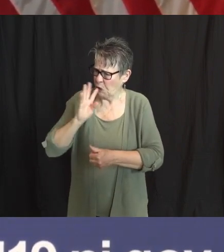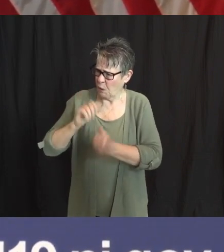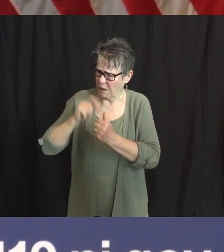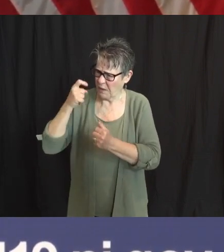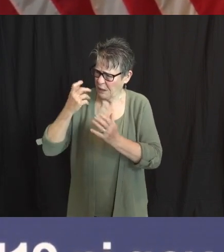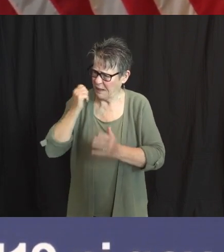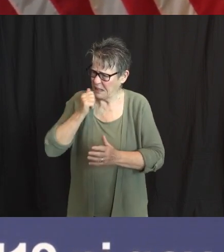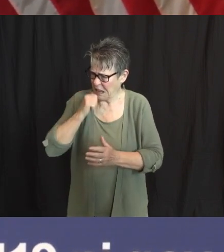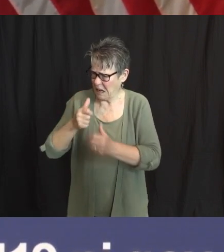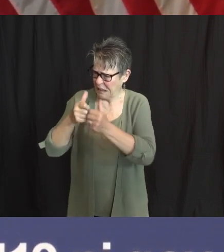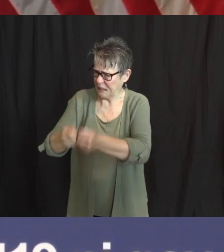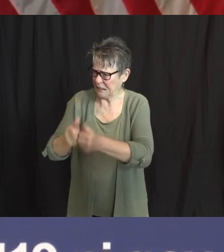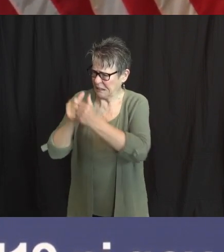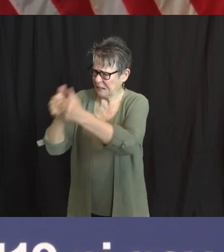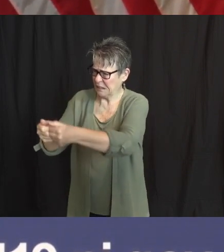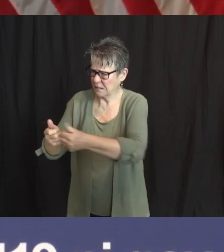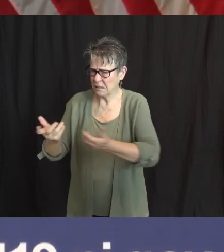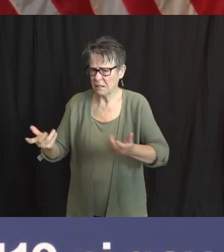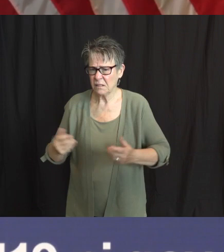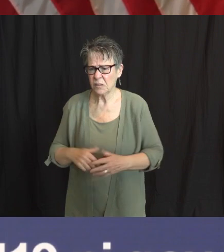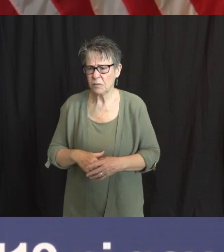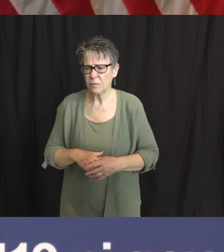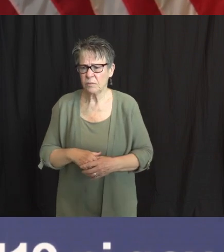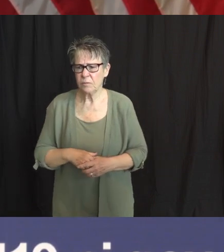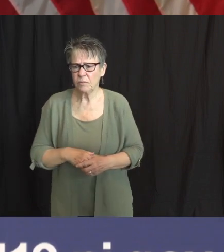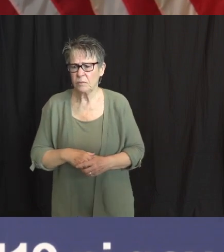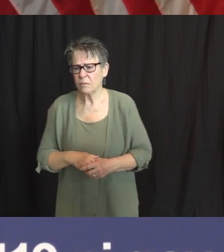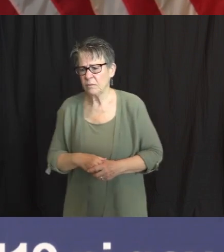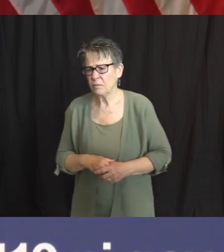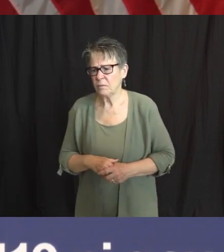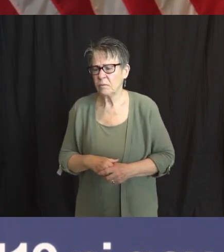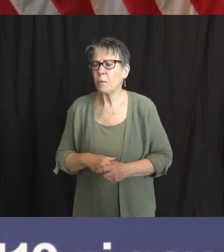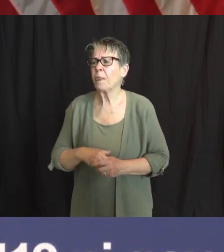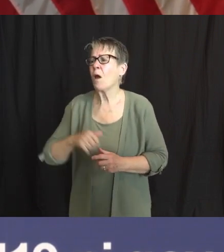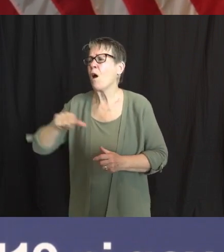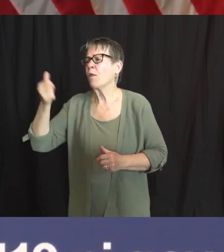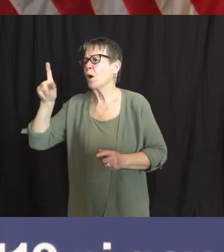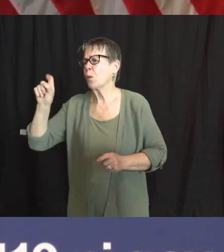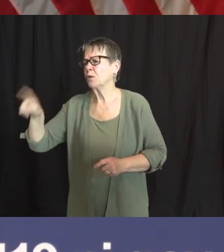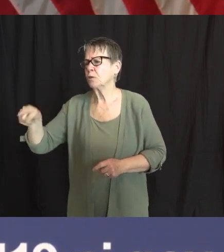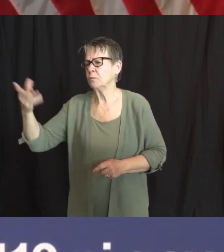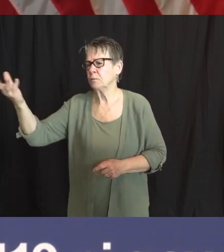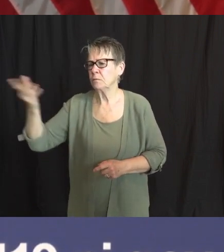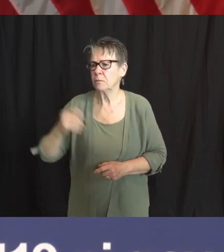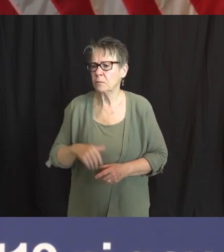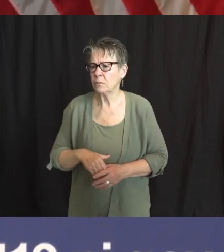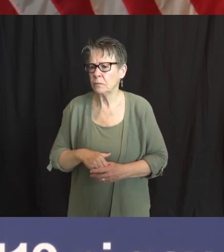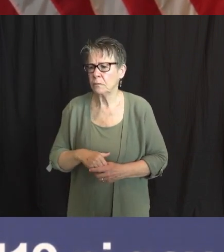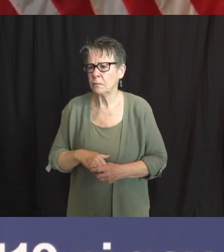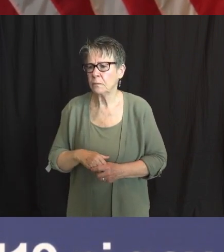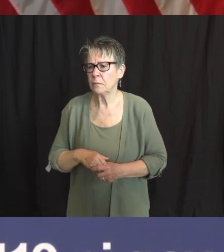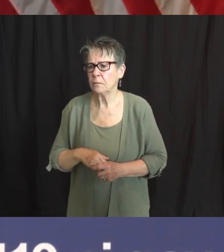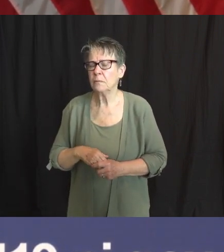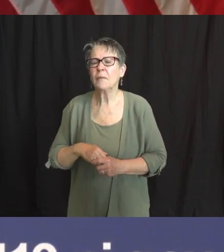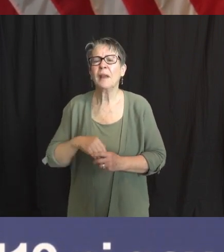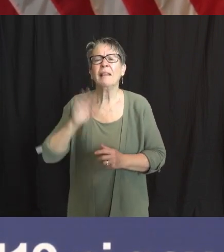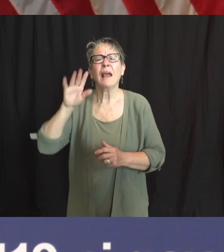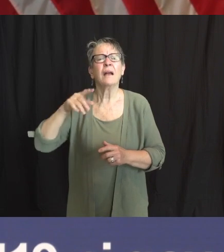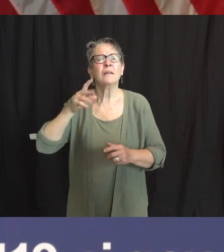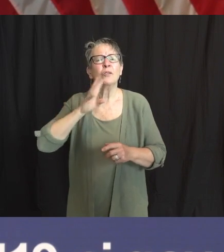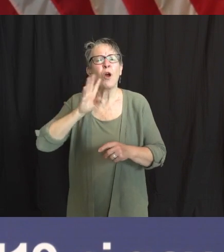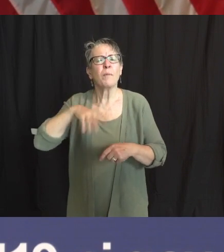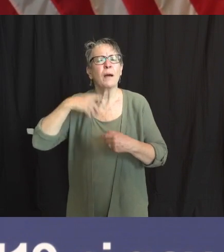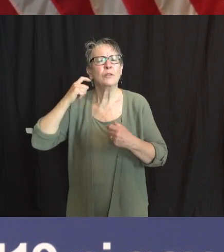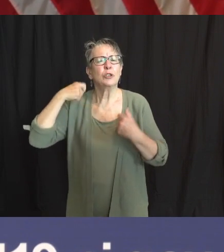a follow-up on the last question with regard to the situation in Belmar, is there a concern you don't want to